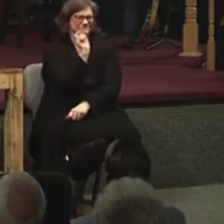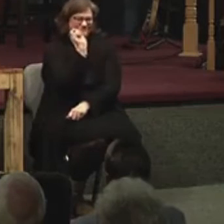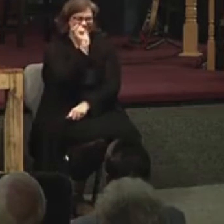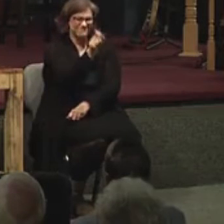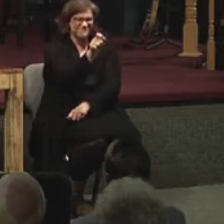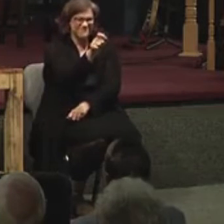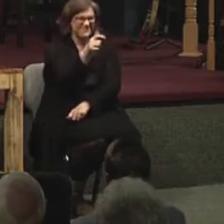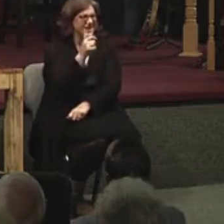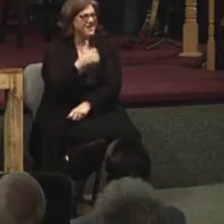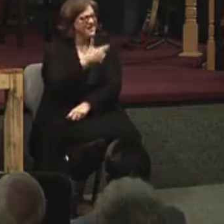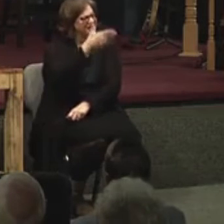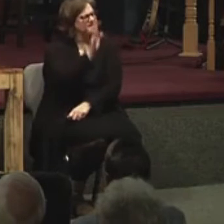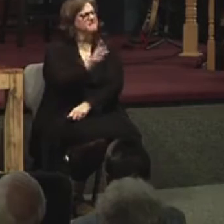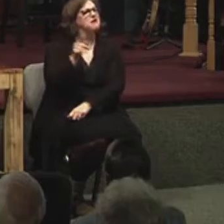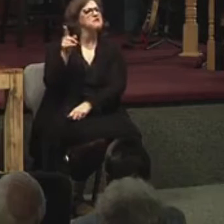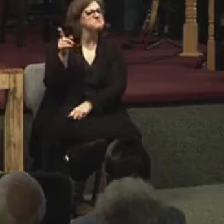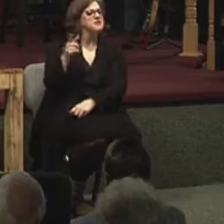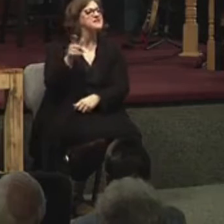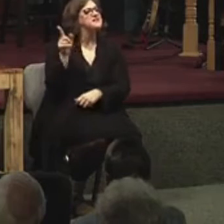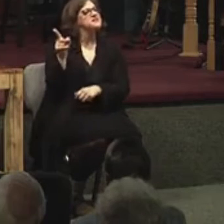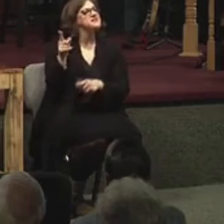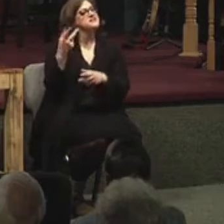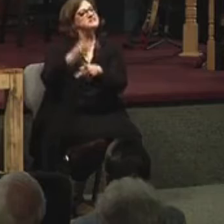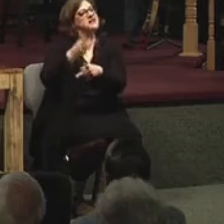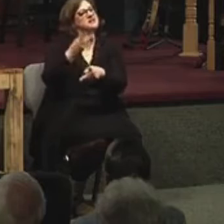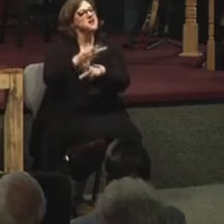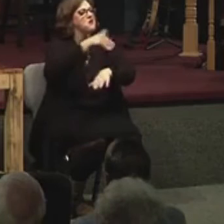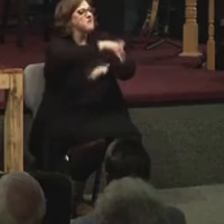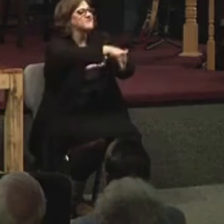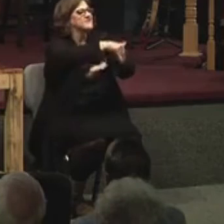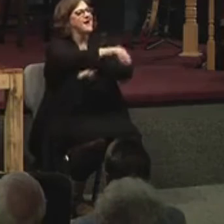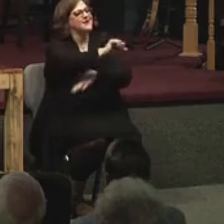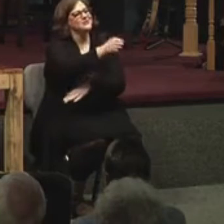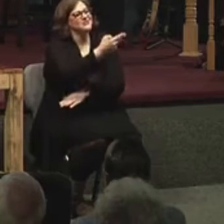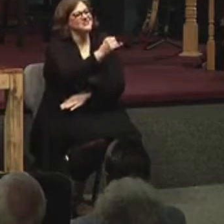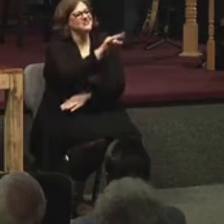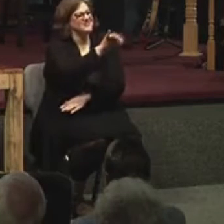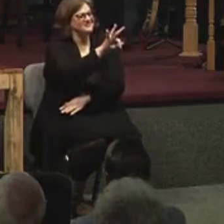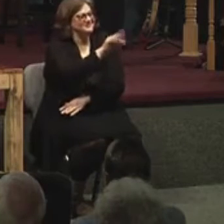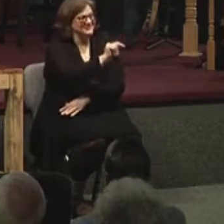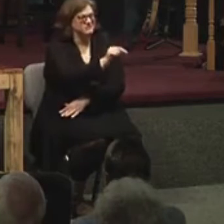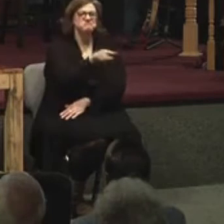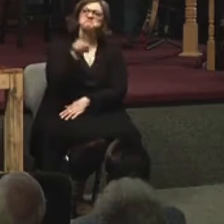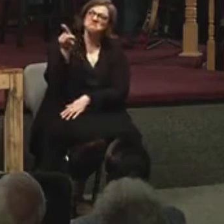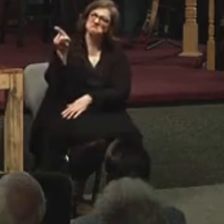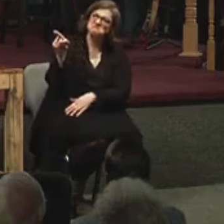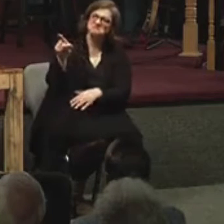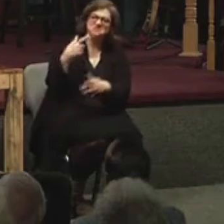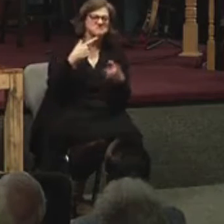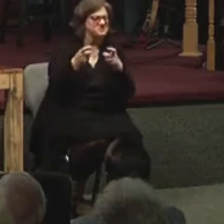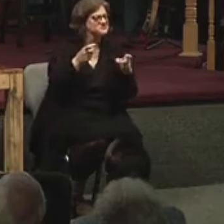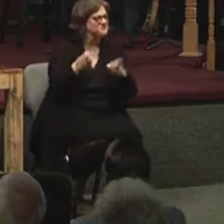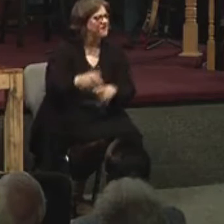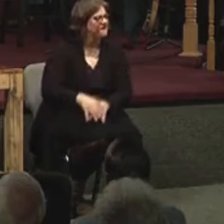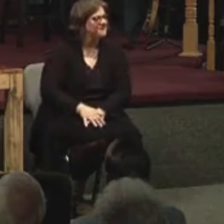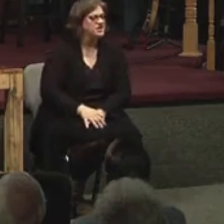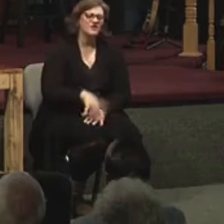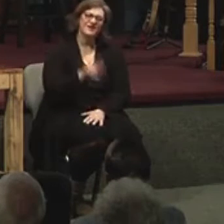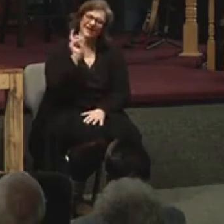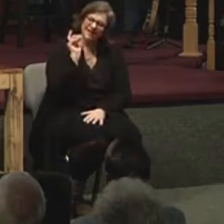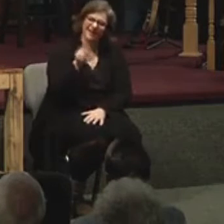God's got the night shift. Hang it there. He's in control. You see, we've got to make